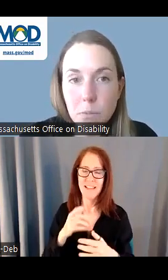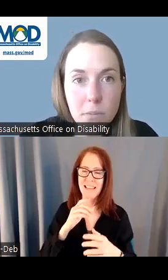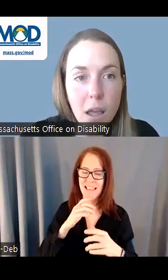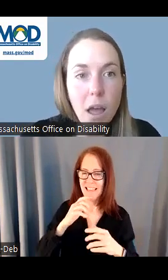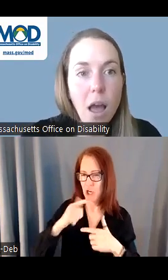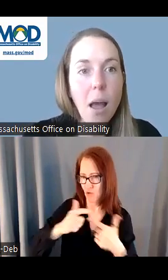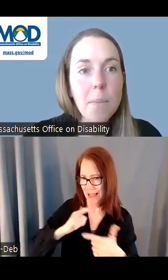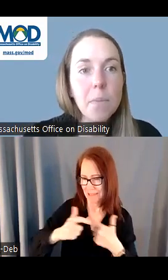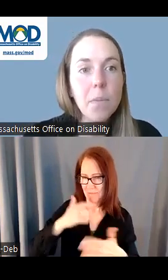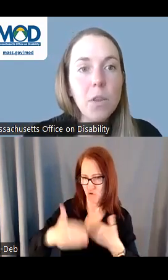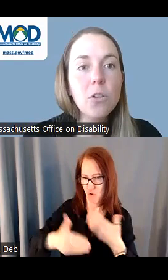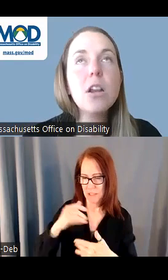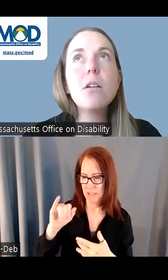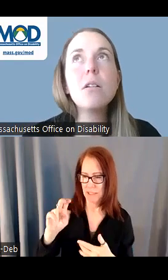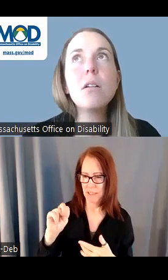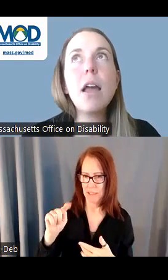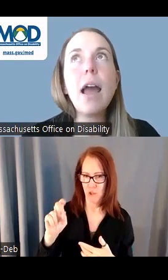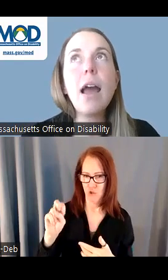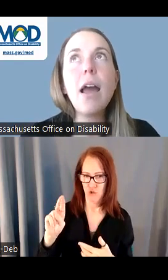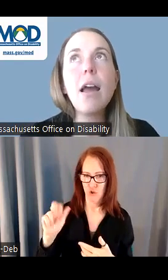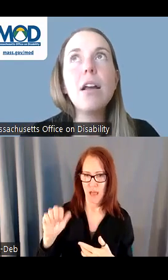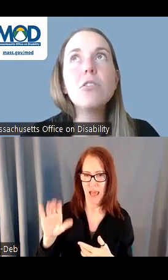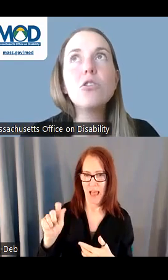process. You're going to